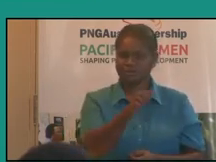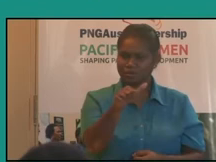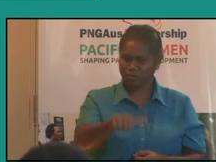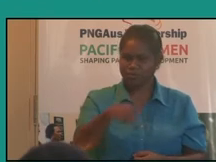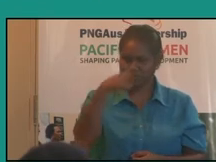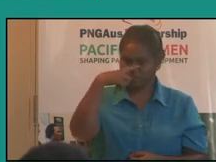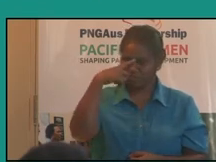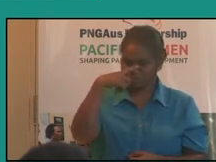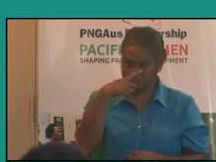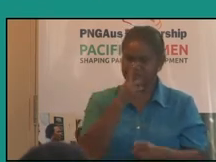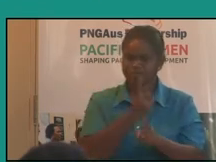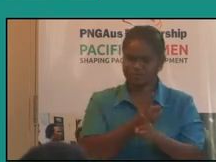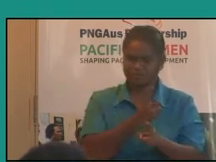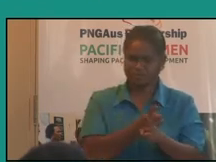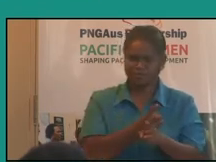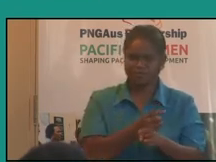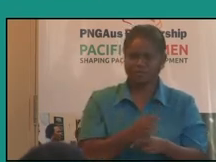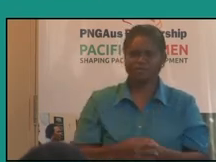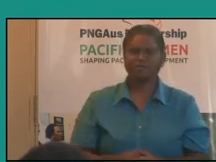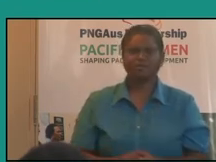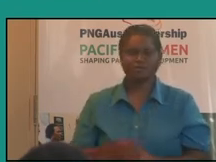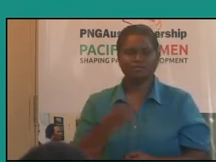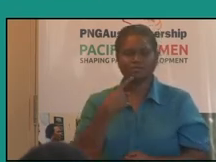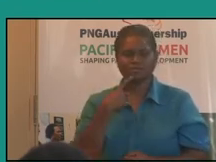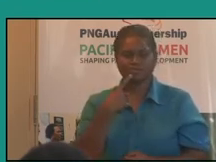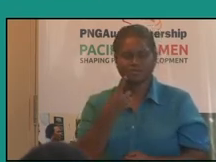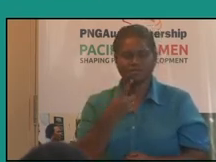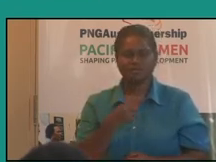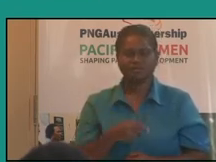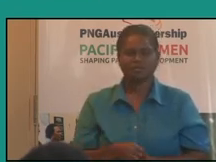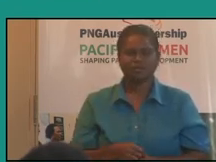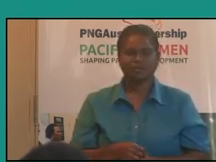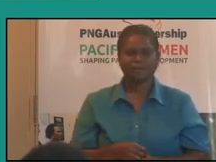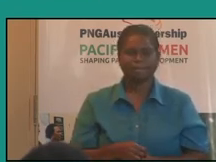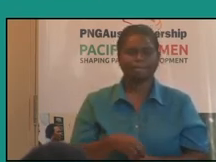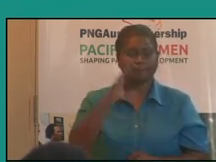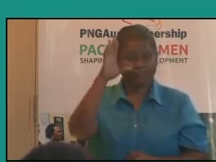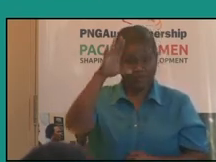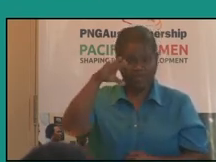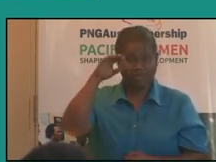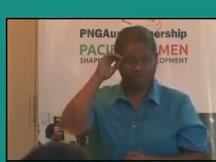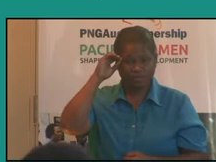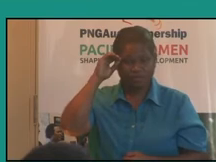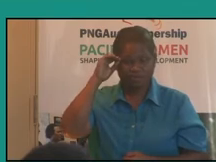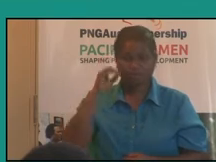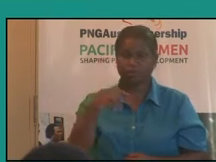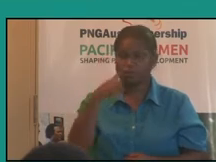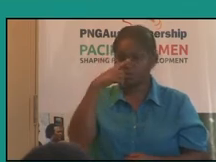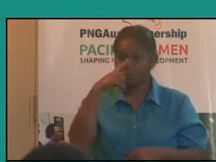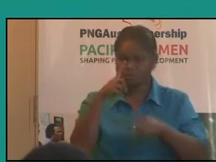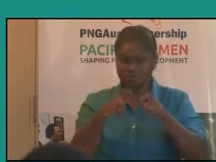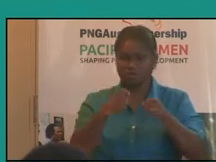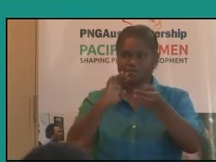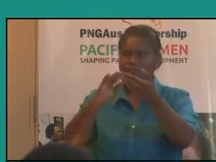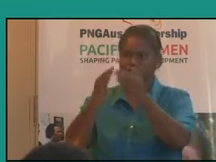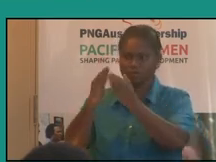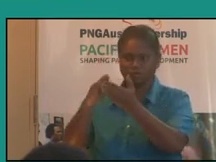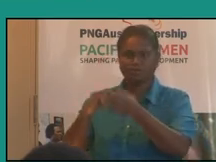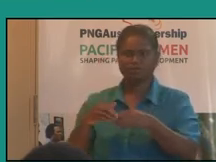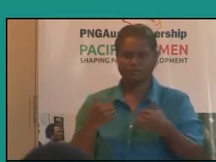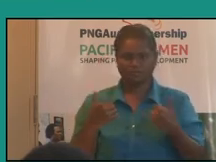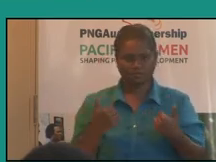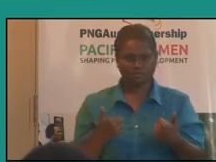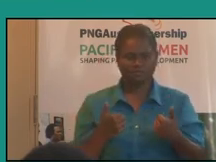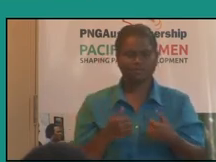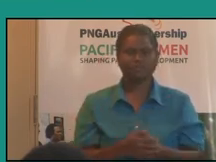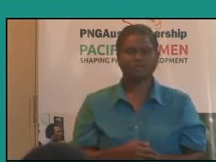you know as well in your experience, we have these people in the community that are very knowledgeable, and they are the nexus between the